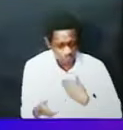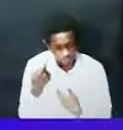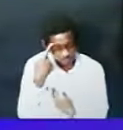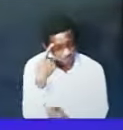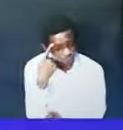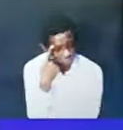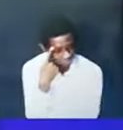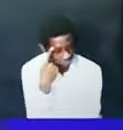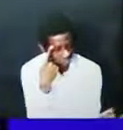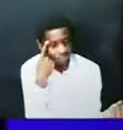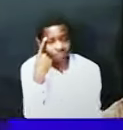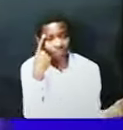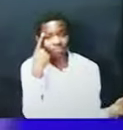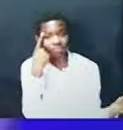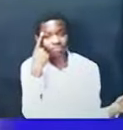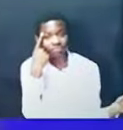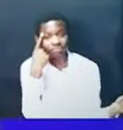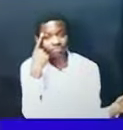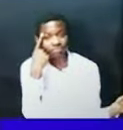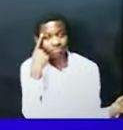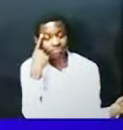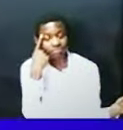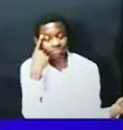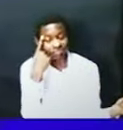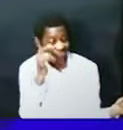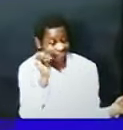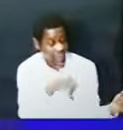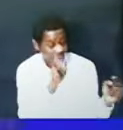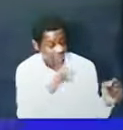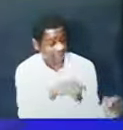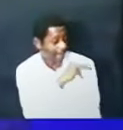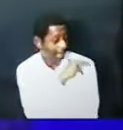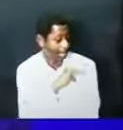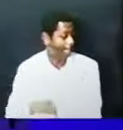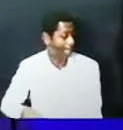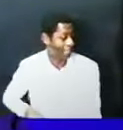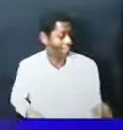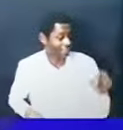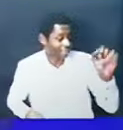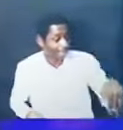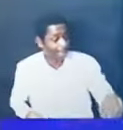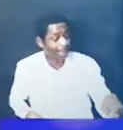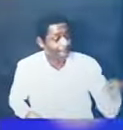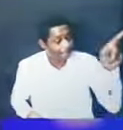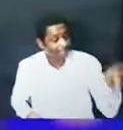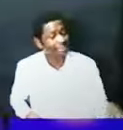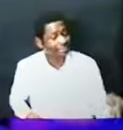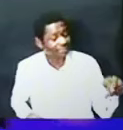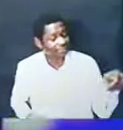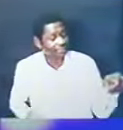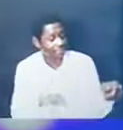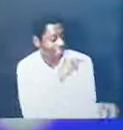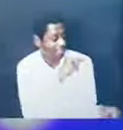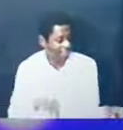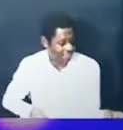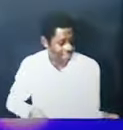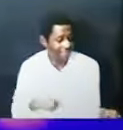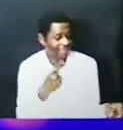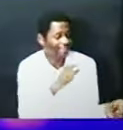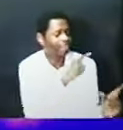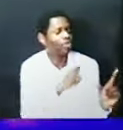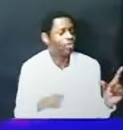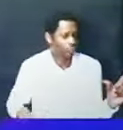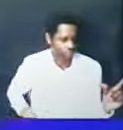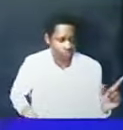David He is the Messiah. No, any Christo no. The Lord.